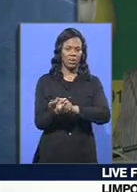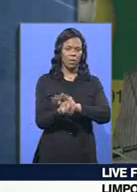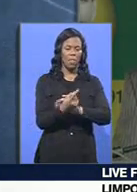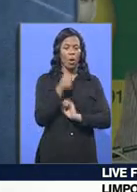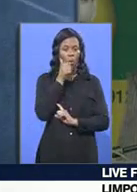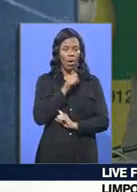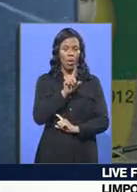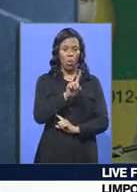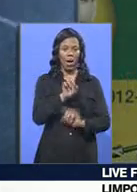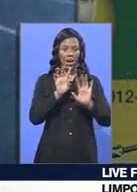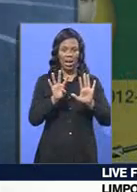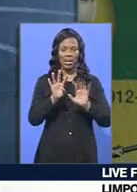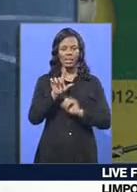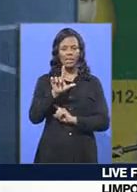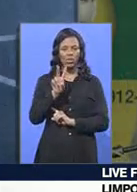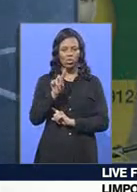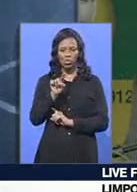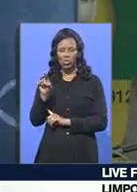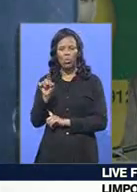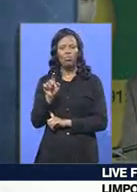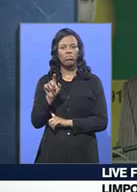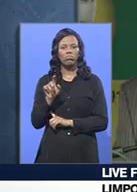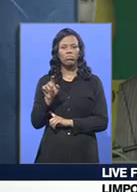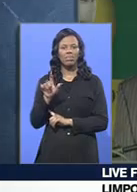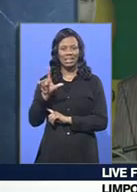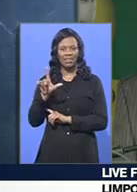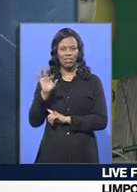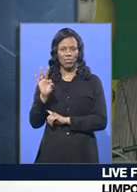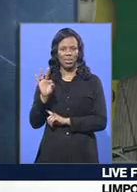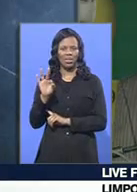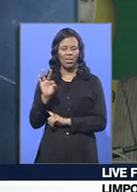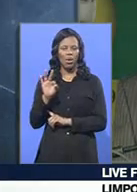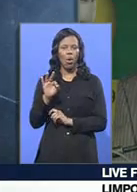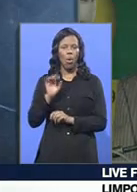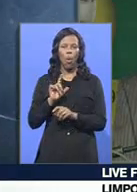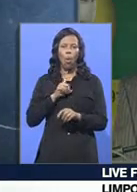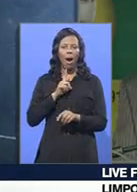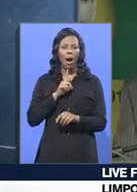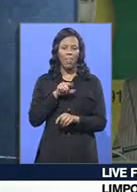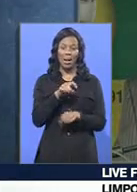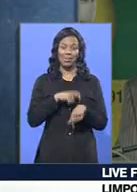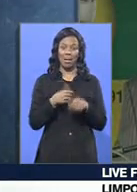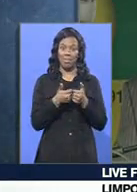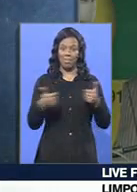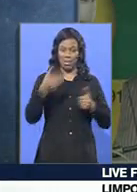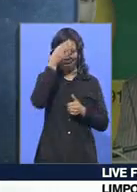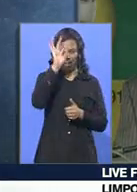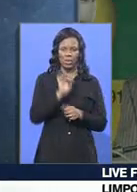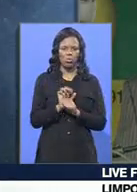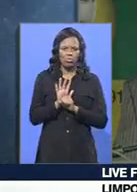in 1972 to 73, bringing pressure to bear on the apartheid state yet